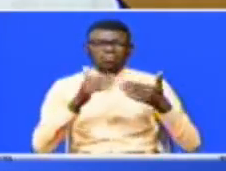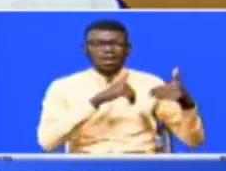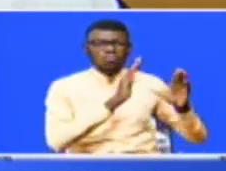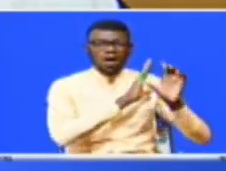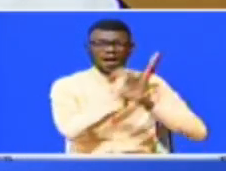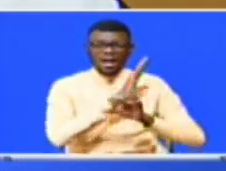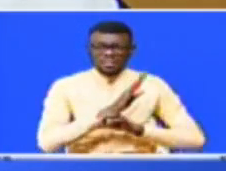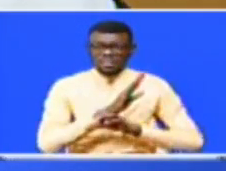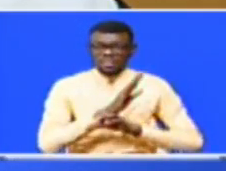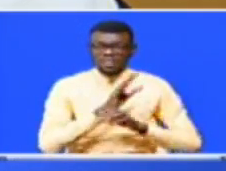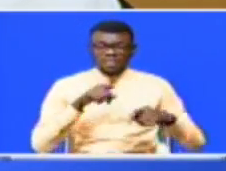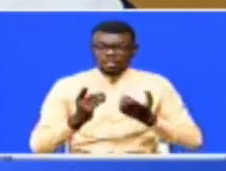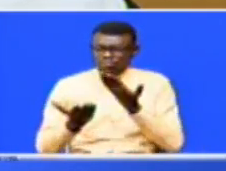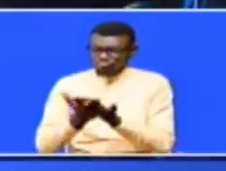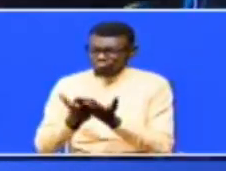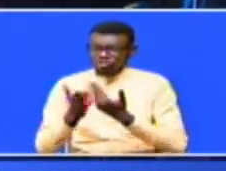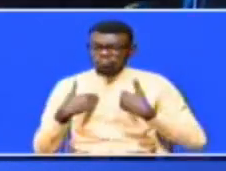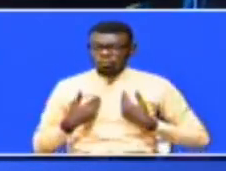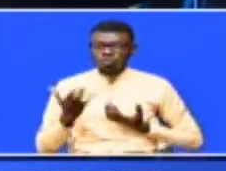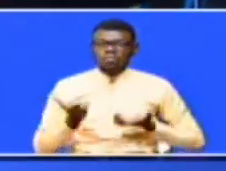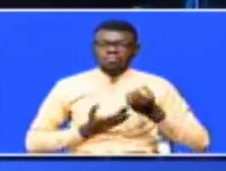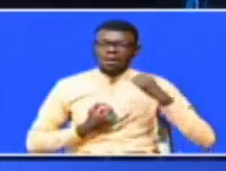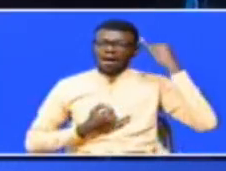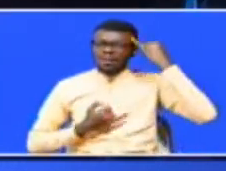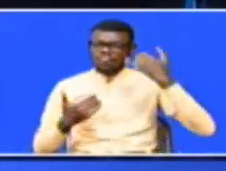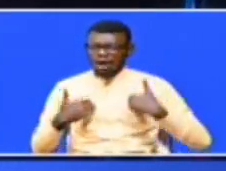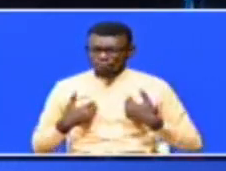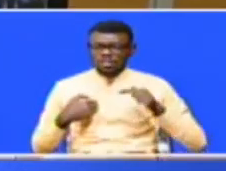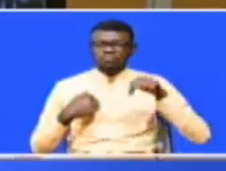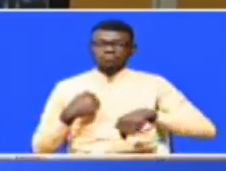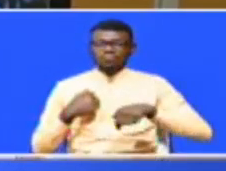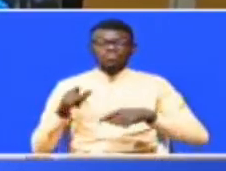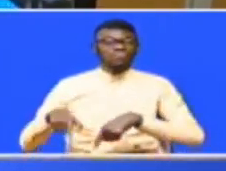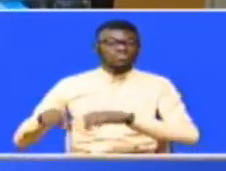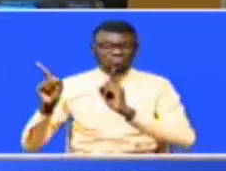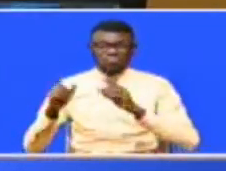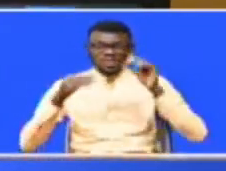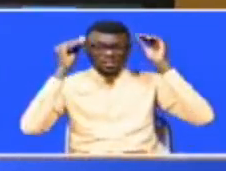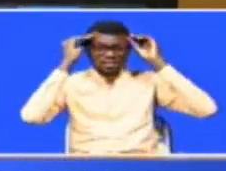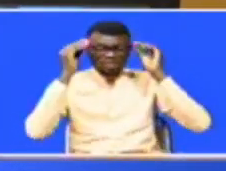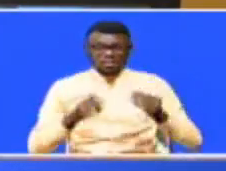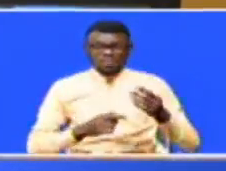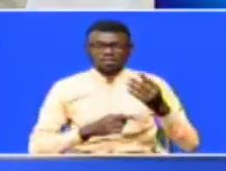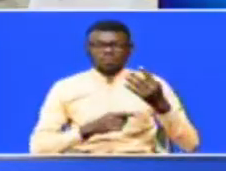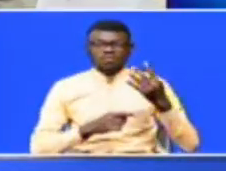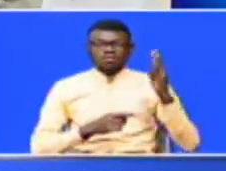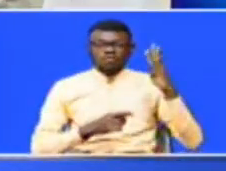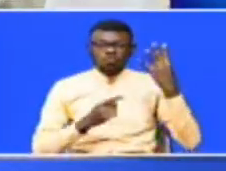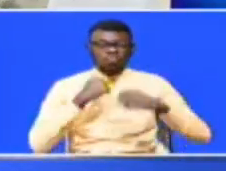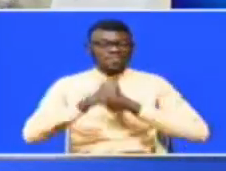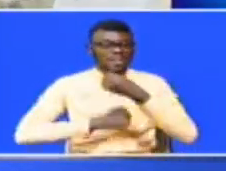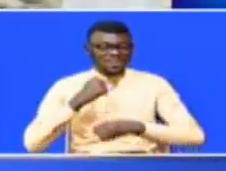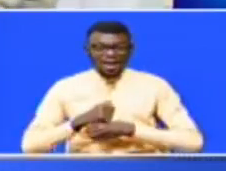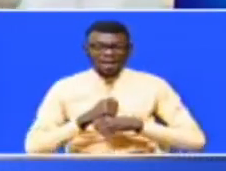sharp business people if they could come up with an idea that can be produced locally. Simon Ndiragu, mwanafunzi wa mwaka wa 4 wa chuo kikuu cha